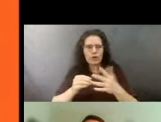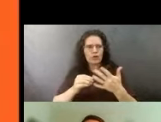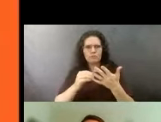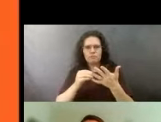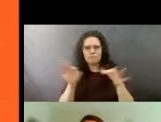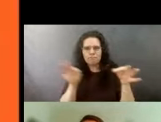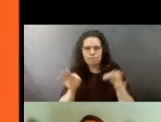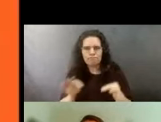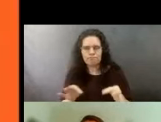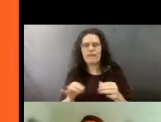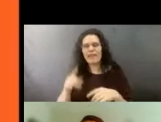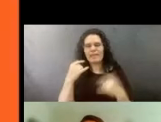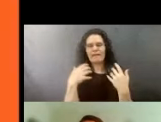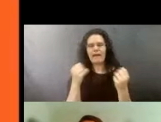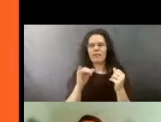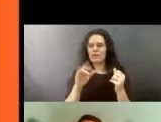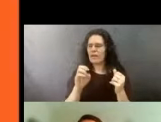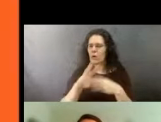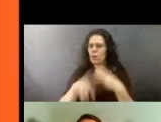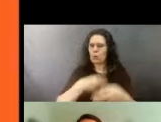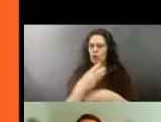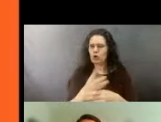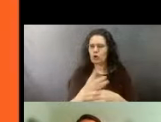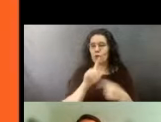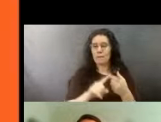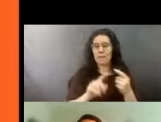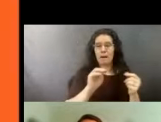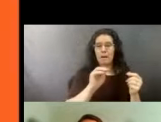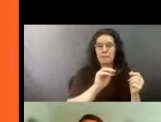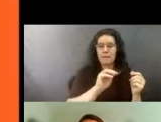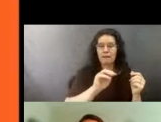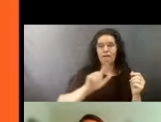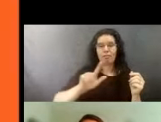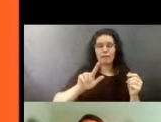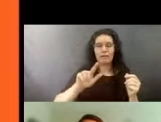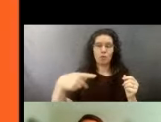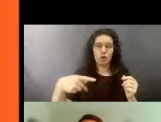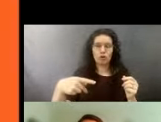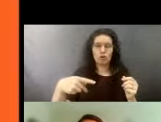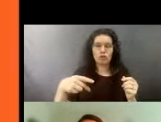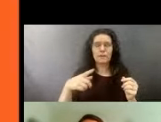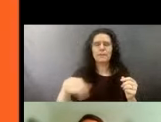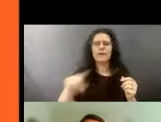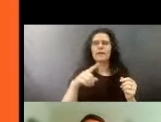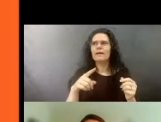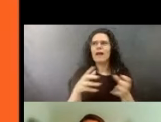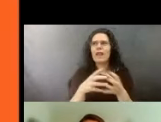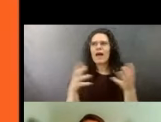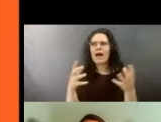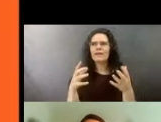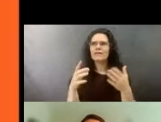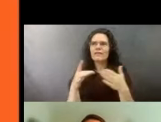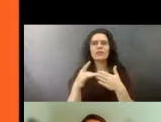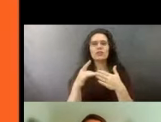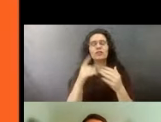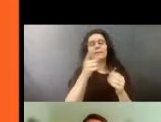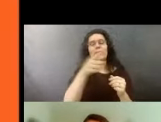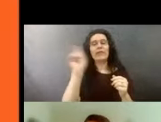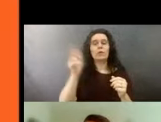world, especially when it comes to medical legal partnership, a lot of leadership is more commonly hears about cases,